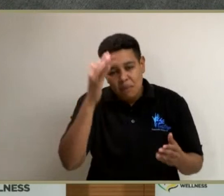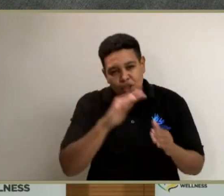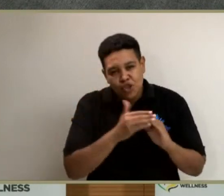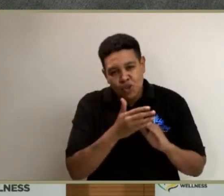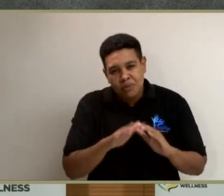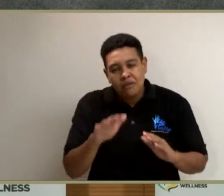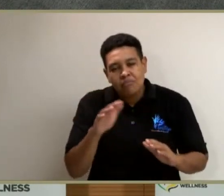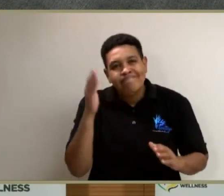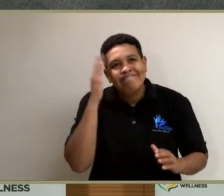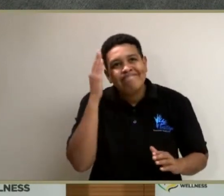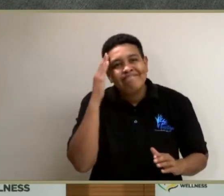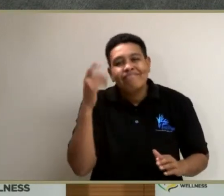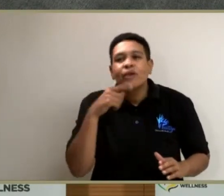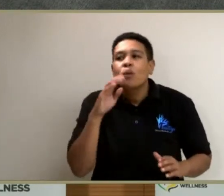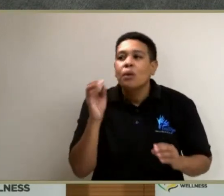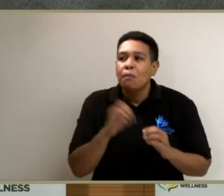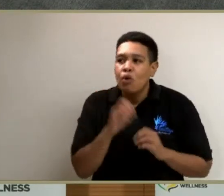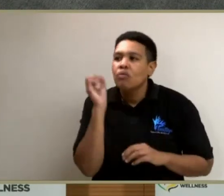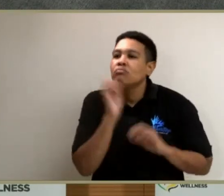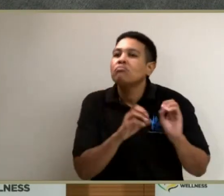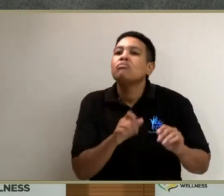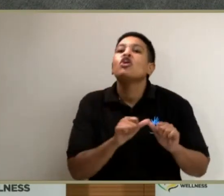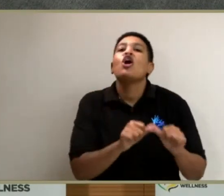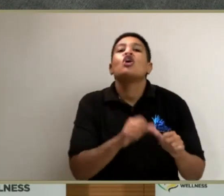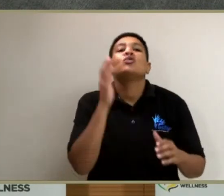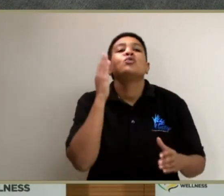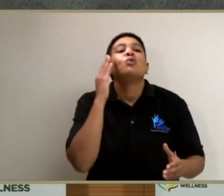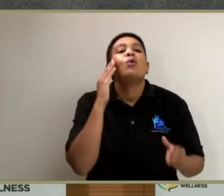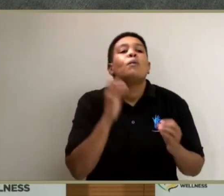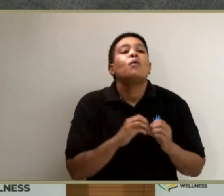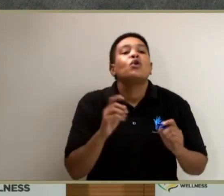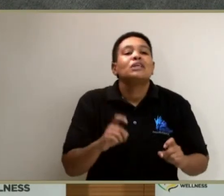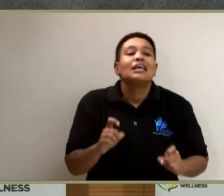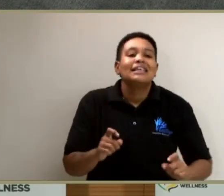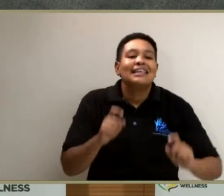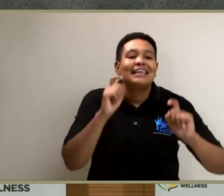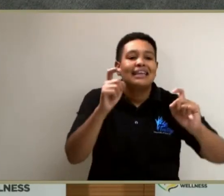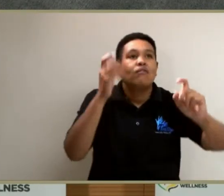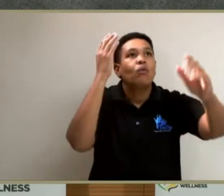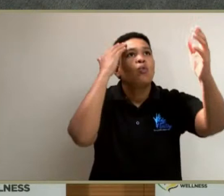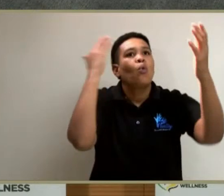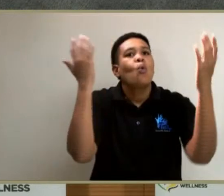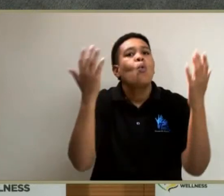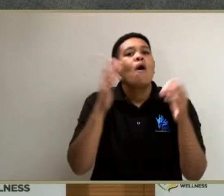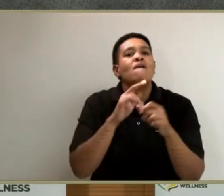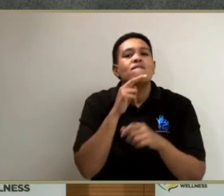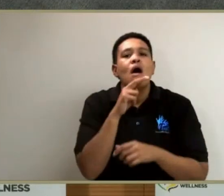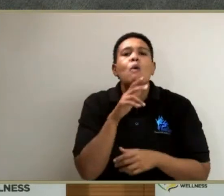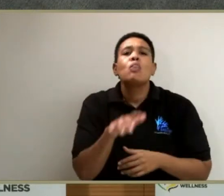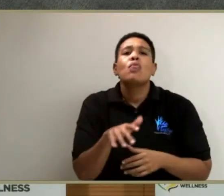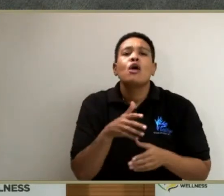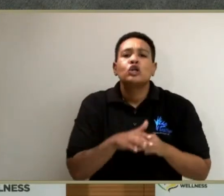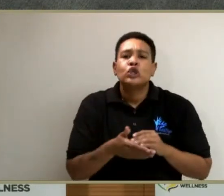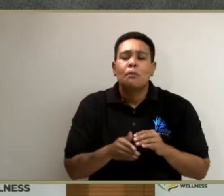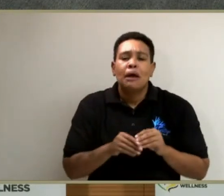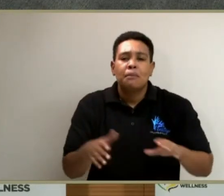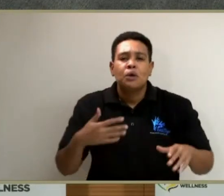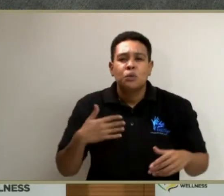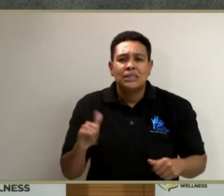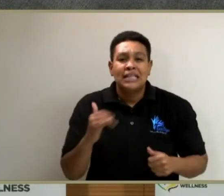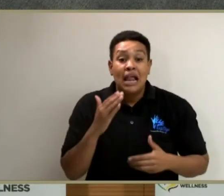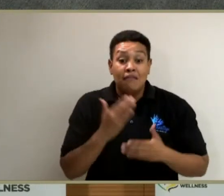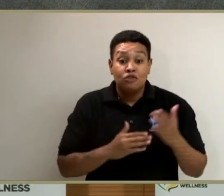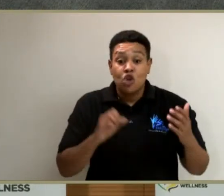And of course, we'll load up again to continue to do testing to give an indication of what is happening. We still have samples outside